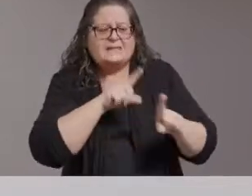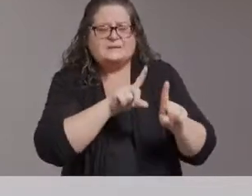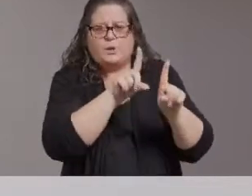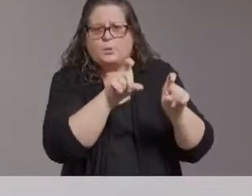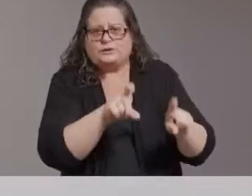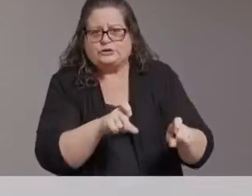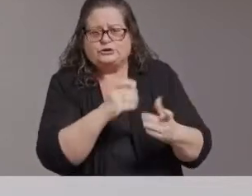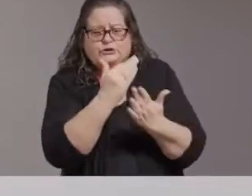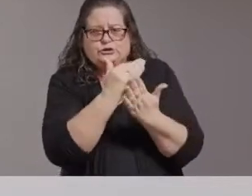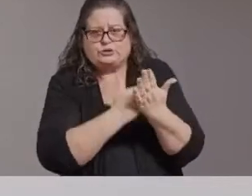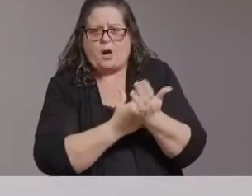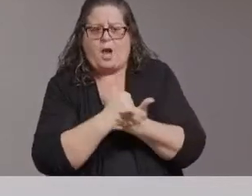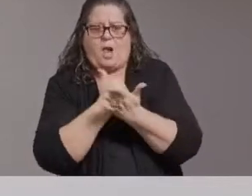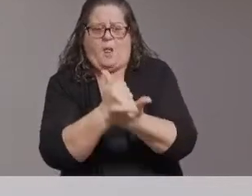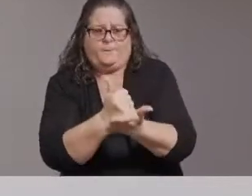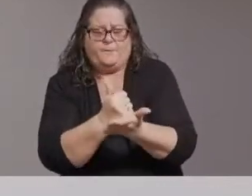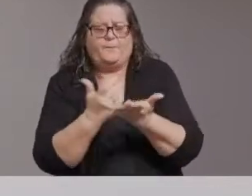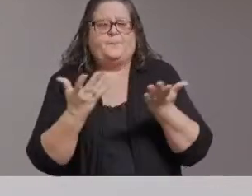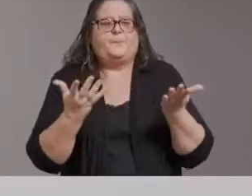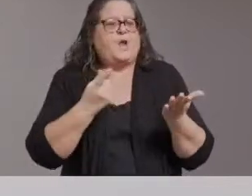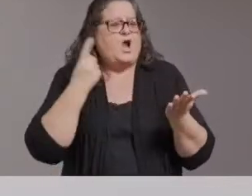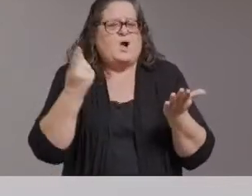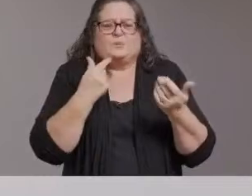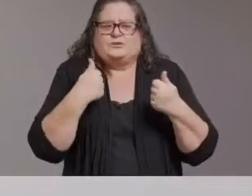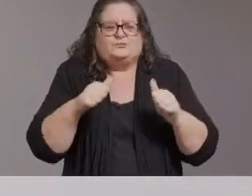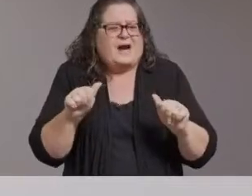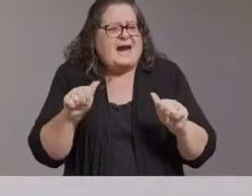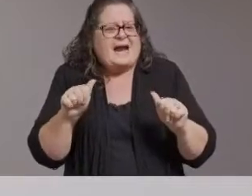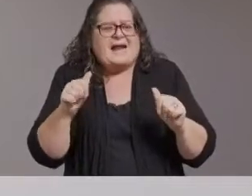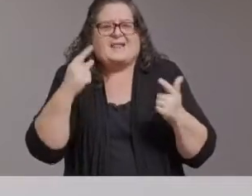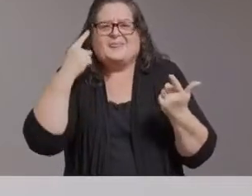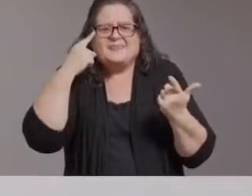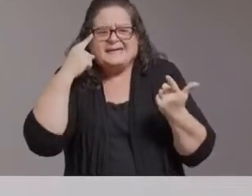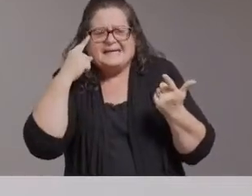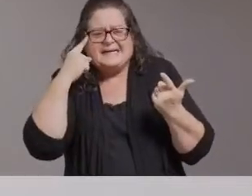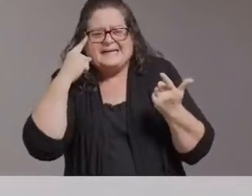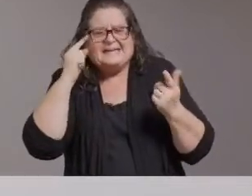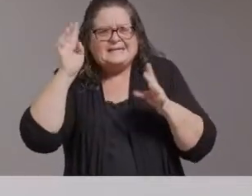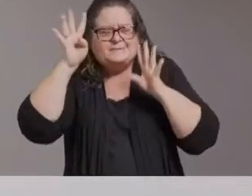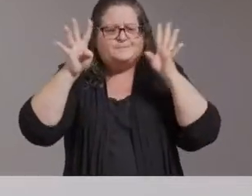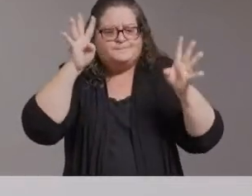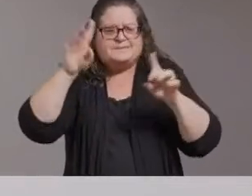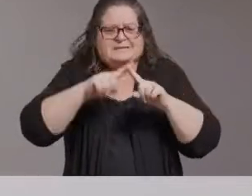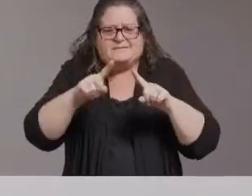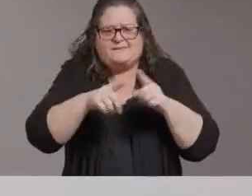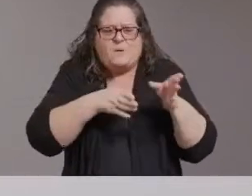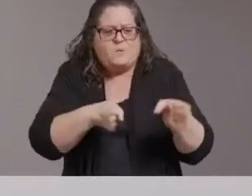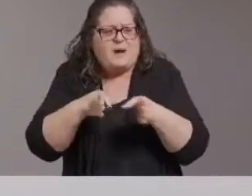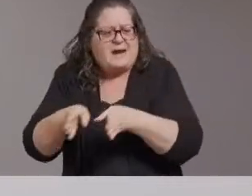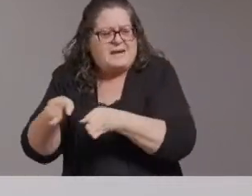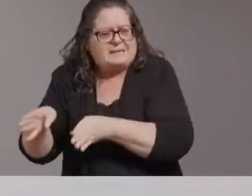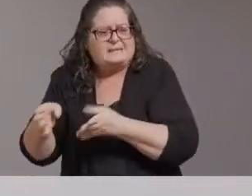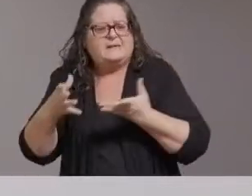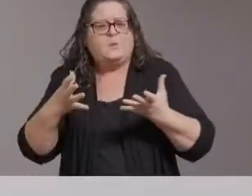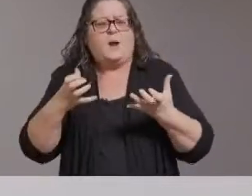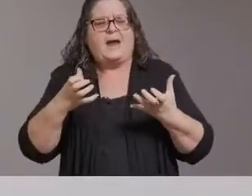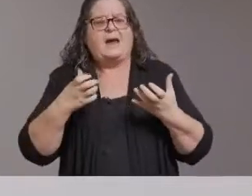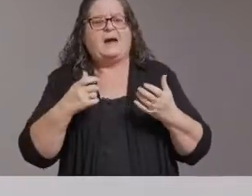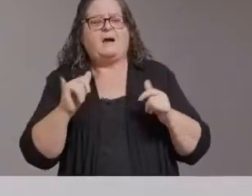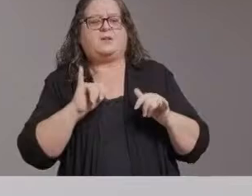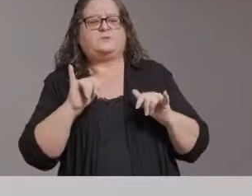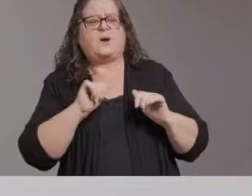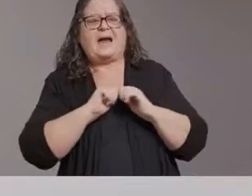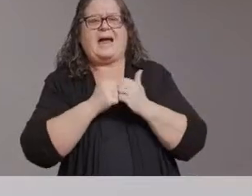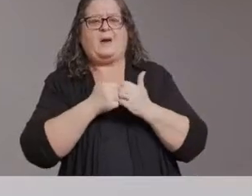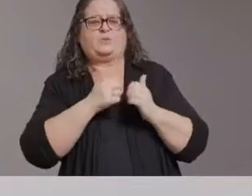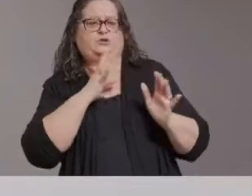always looking at strategies like that. So we would definitely be aiming at, also talking to parents. We do this with measles vaccine,